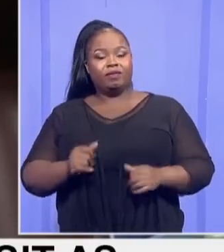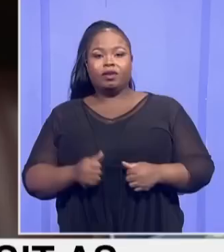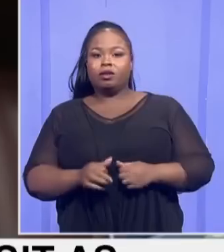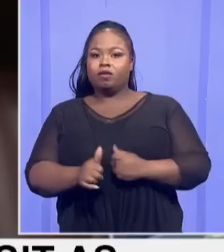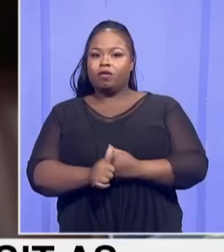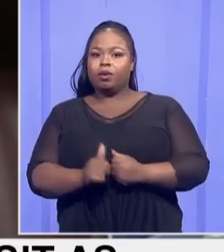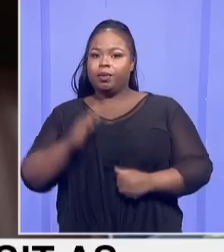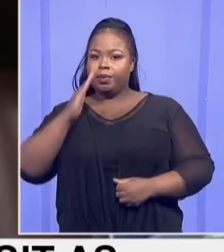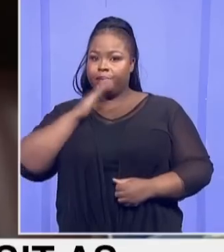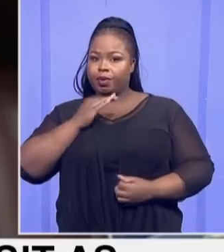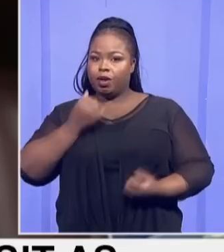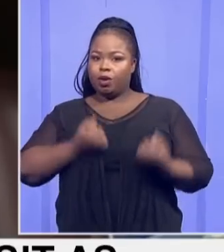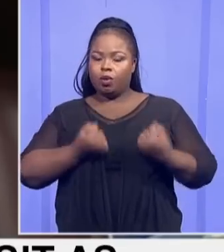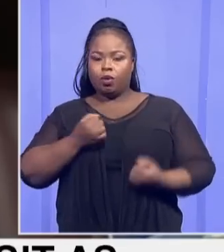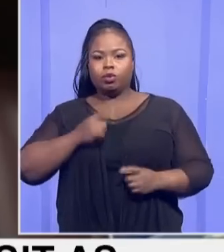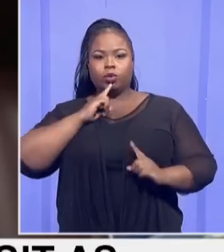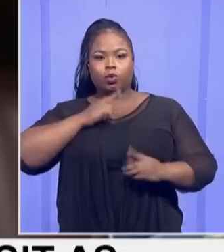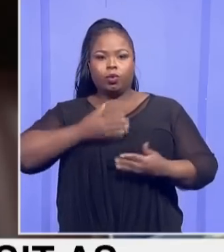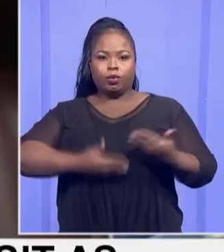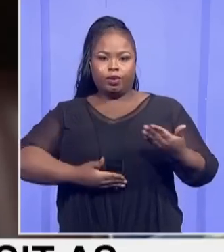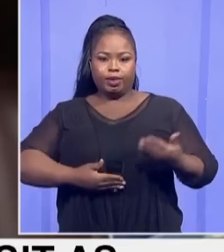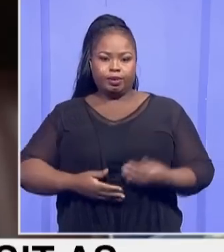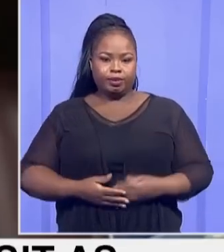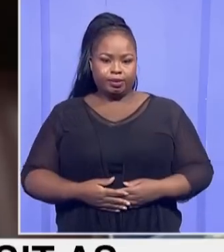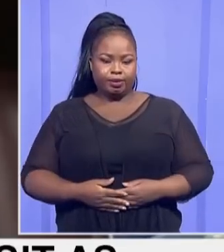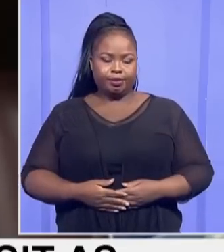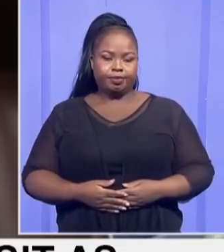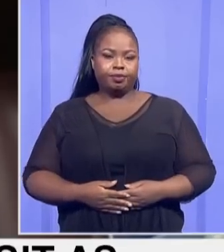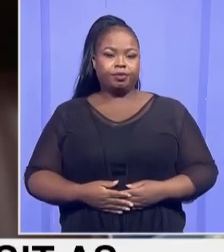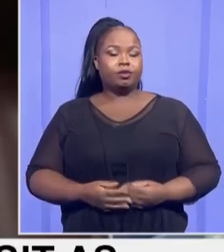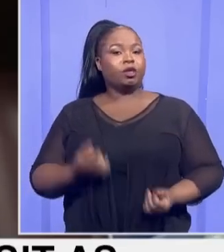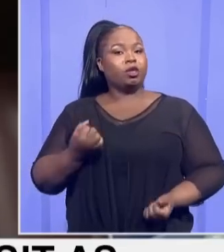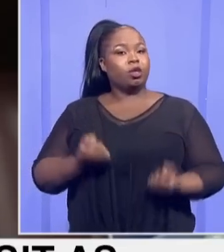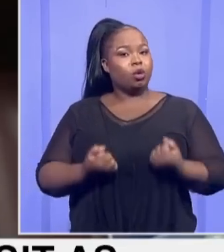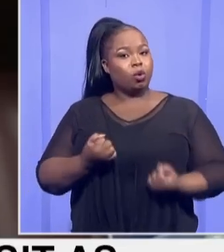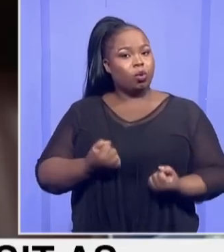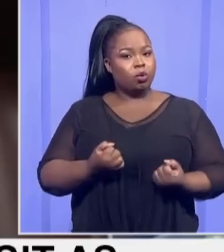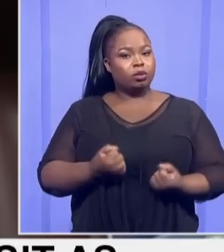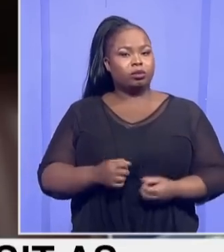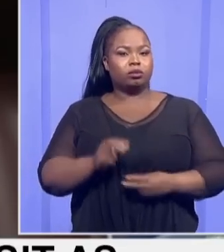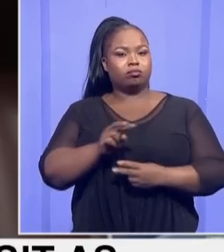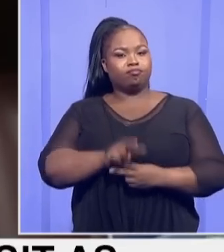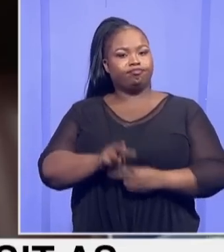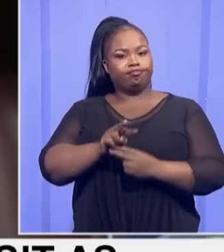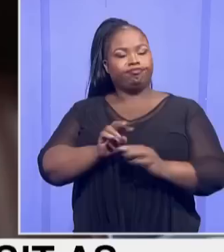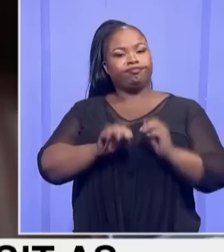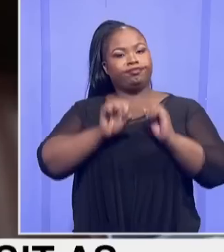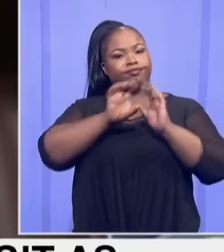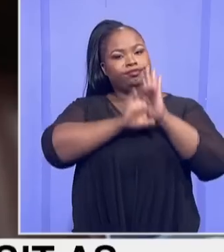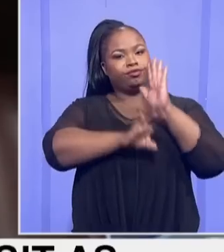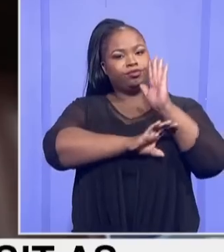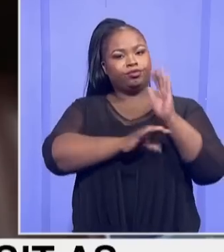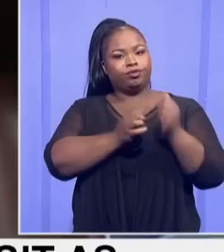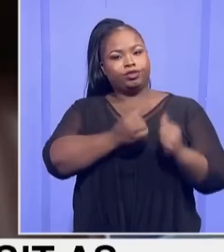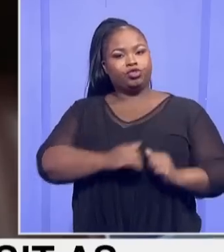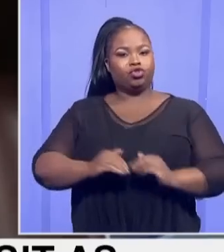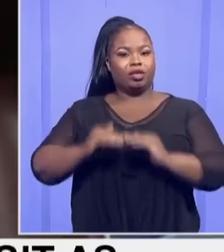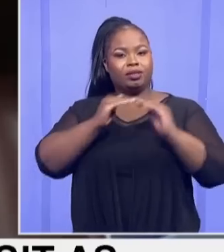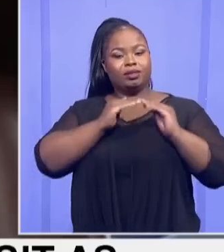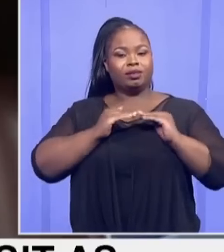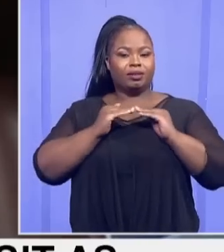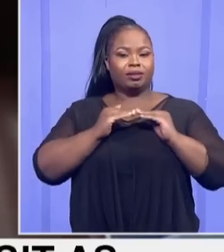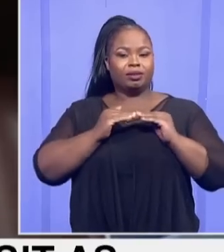court orders. A court is the guardian of justice, the cornerstone of a democratic